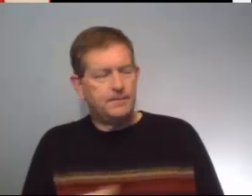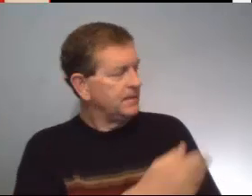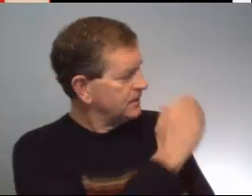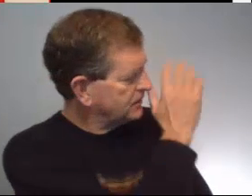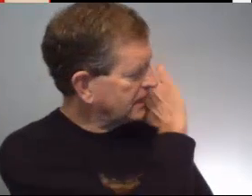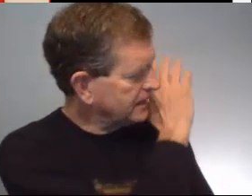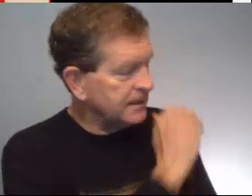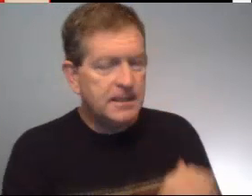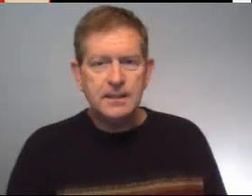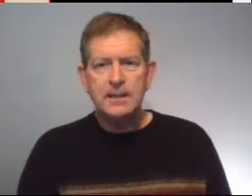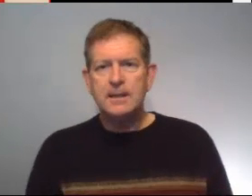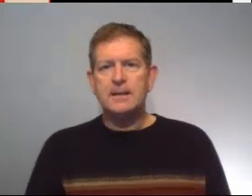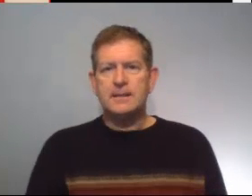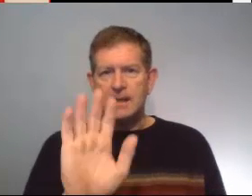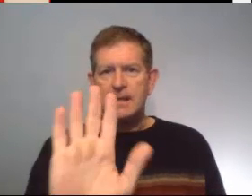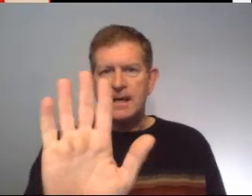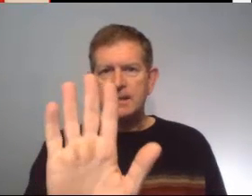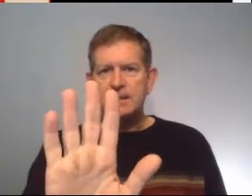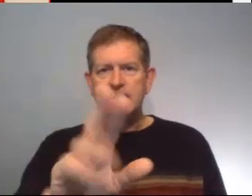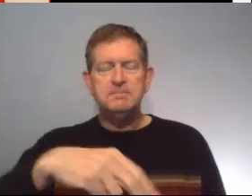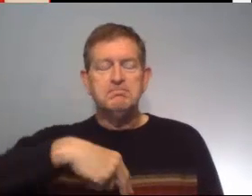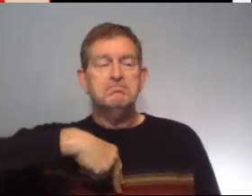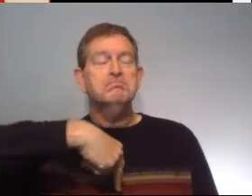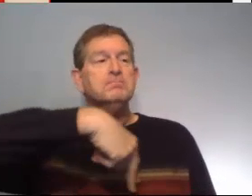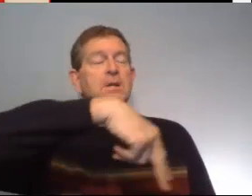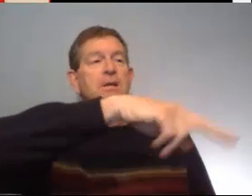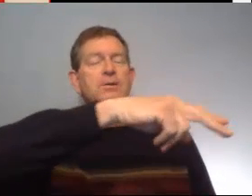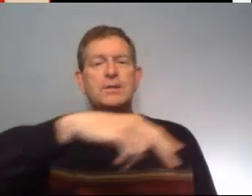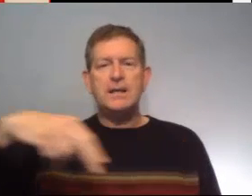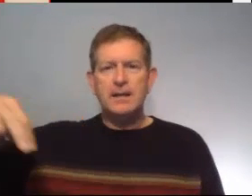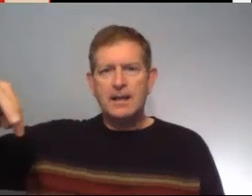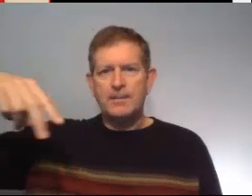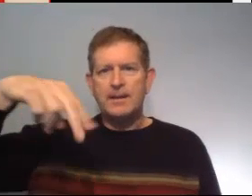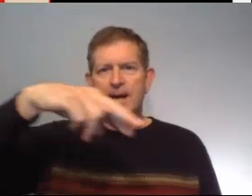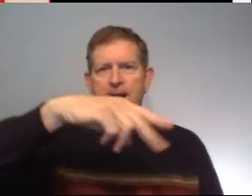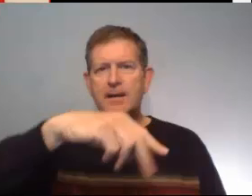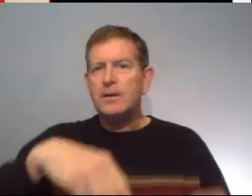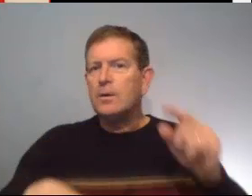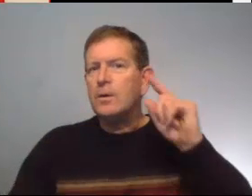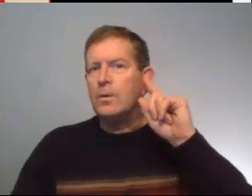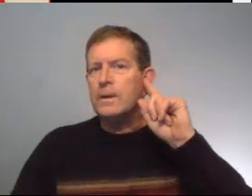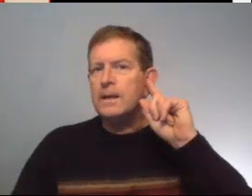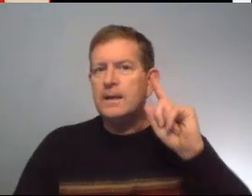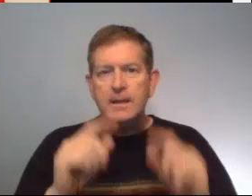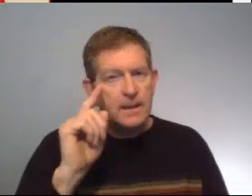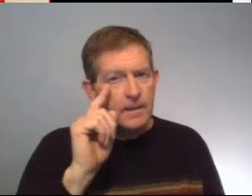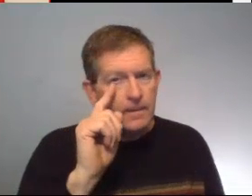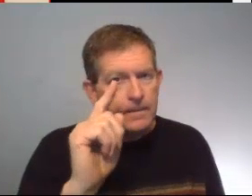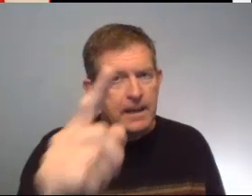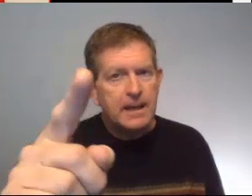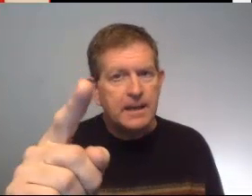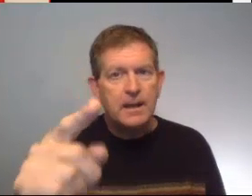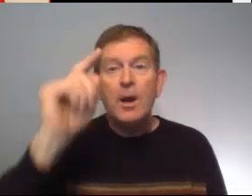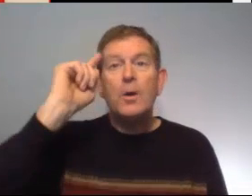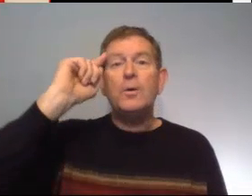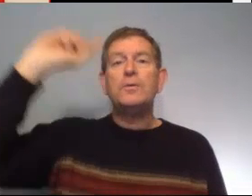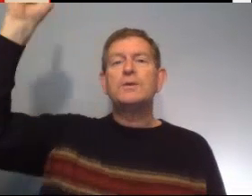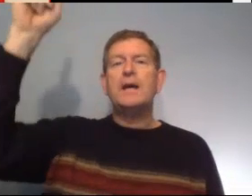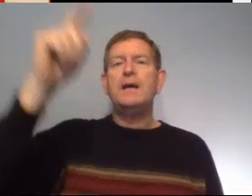abrir, salir, quedarse, irse, caminar, huir,